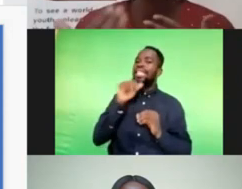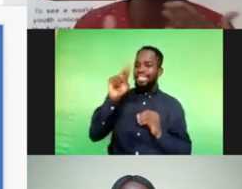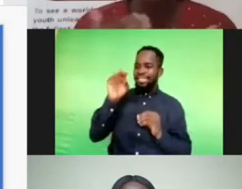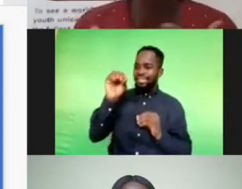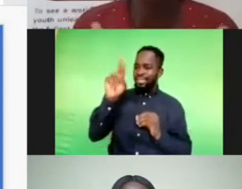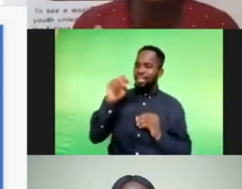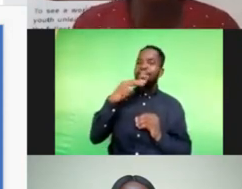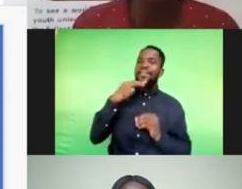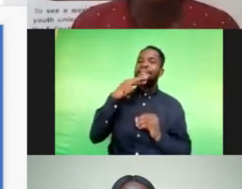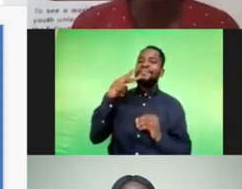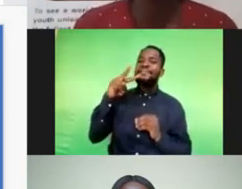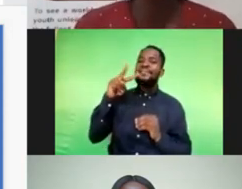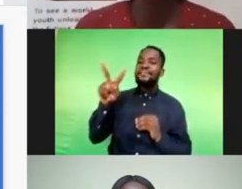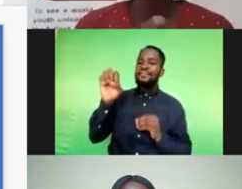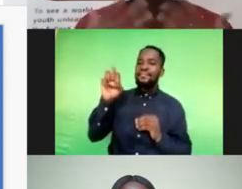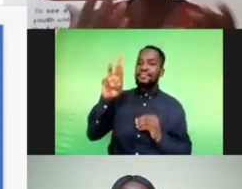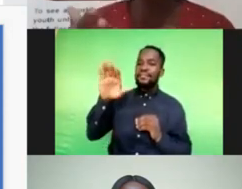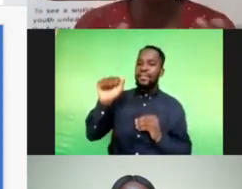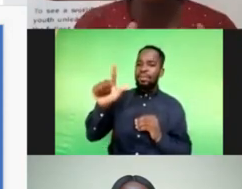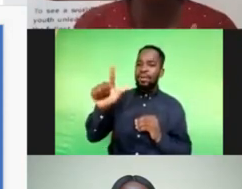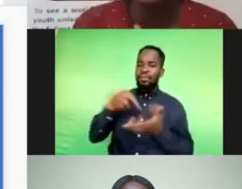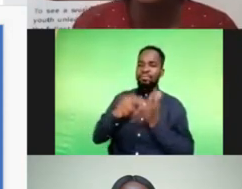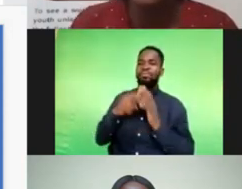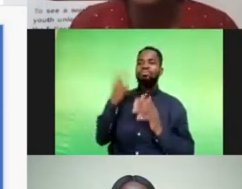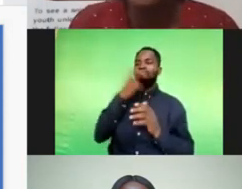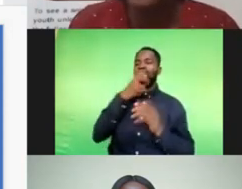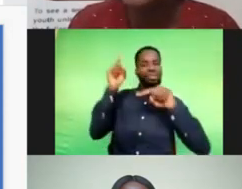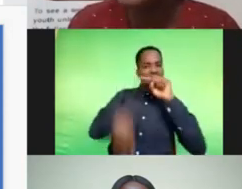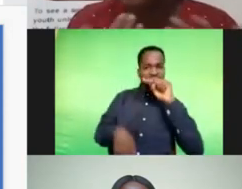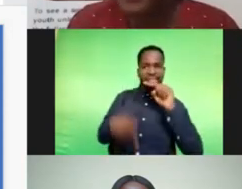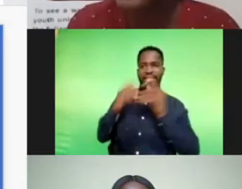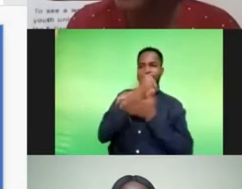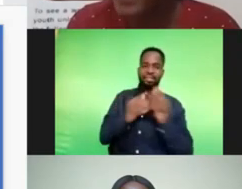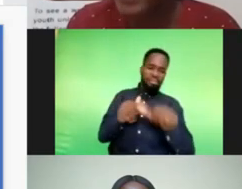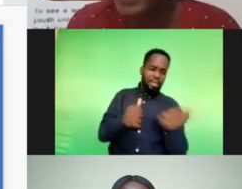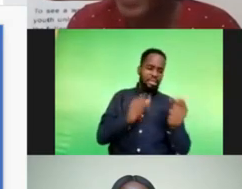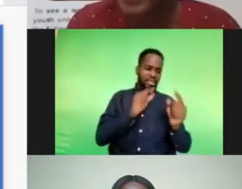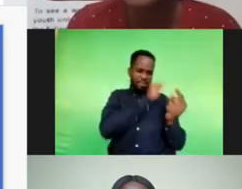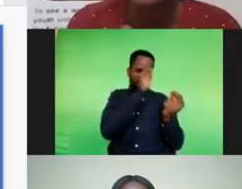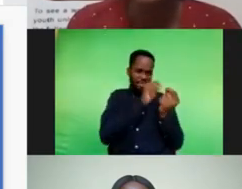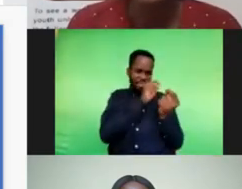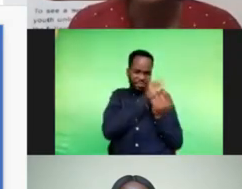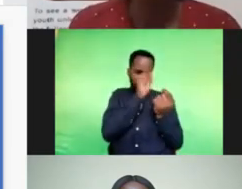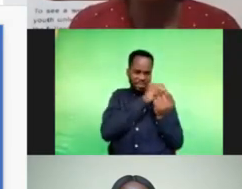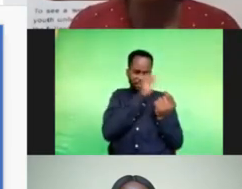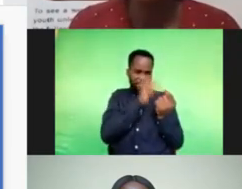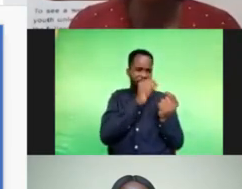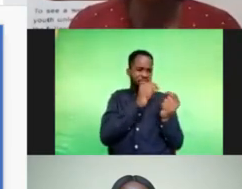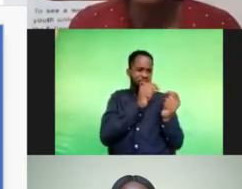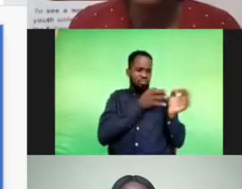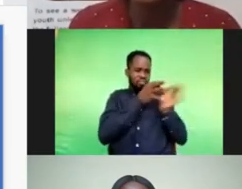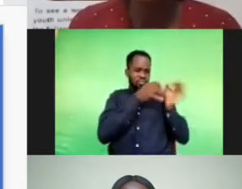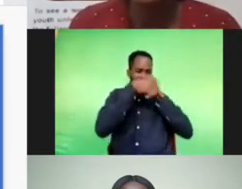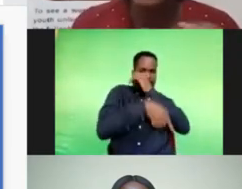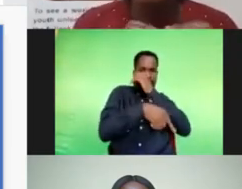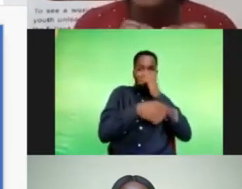have rich vocabularies and be able to talk about specific subjects in great detail. And most children